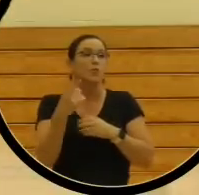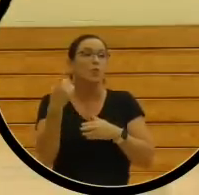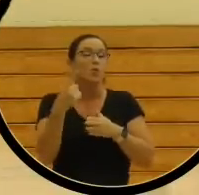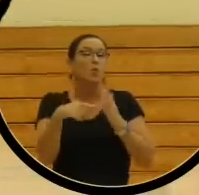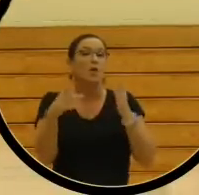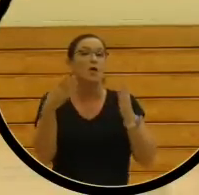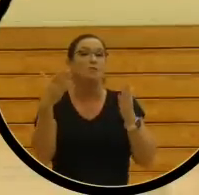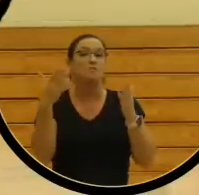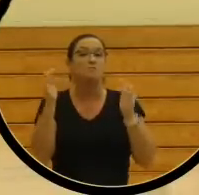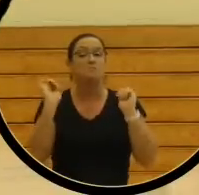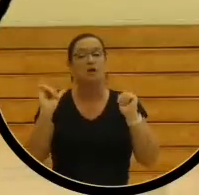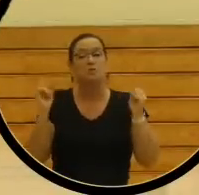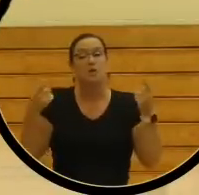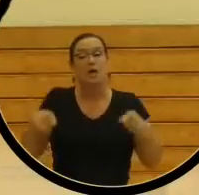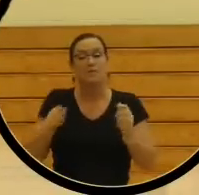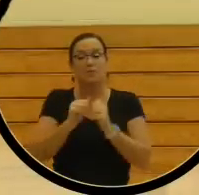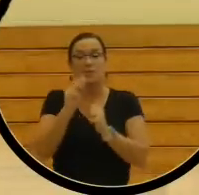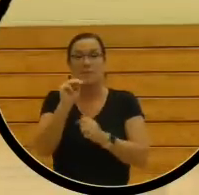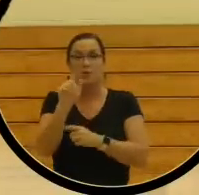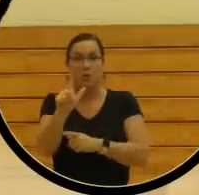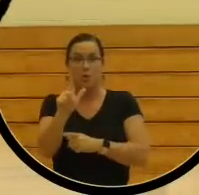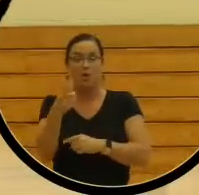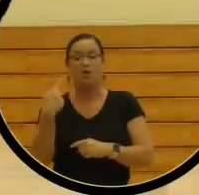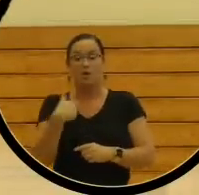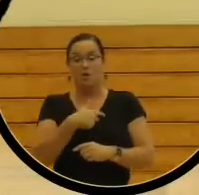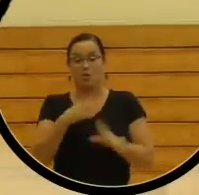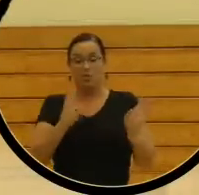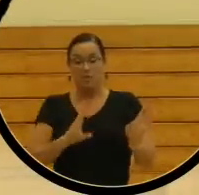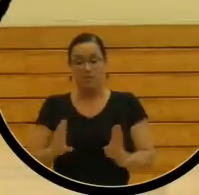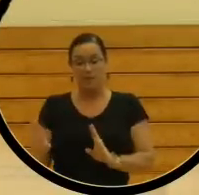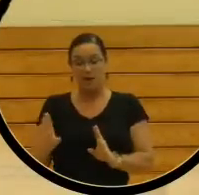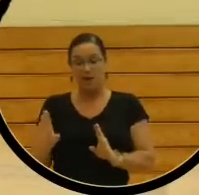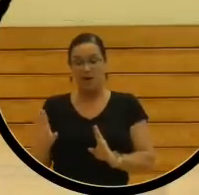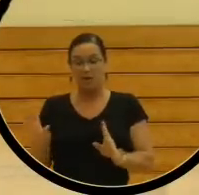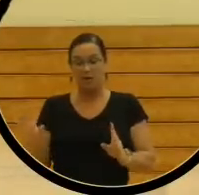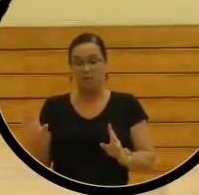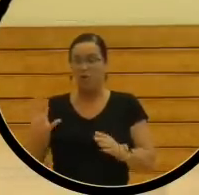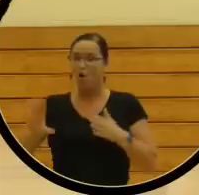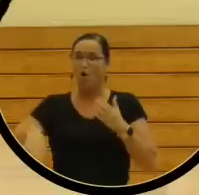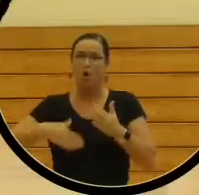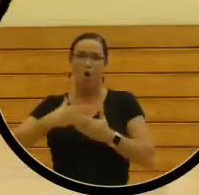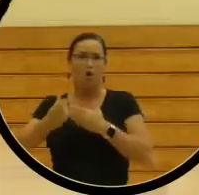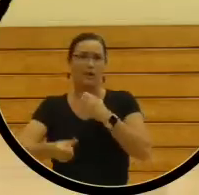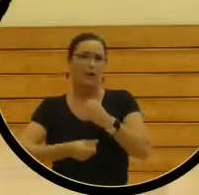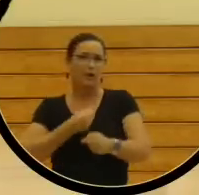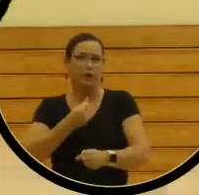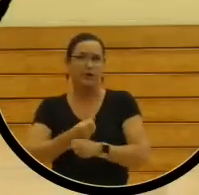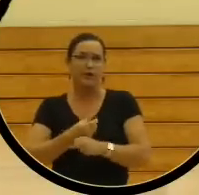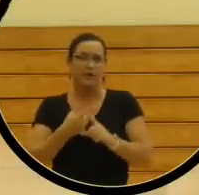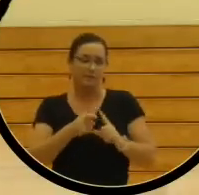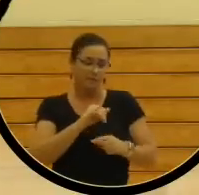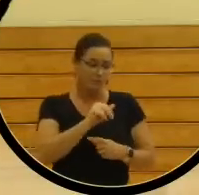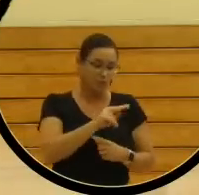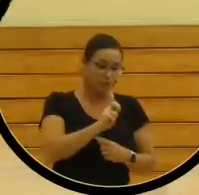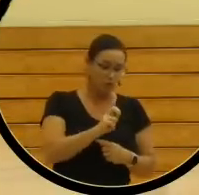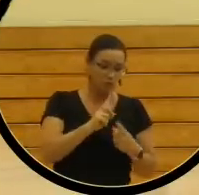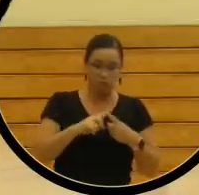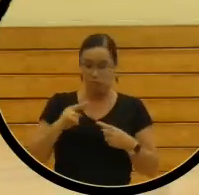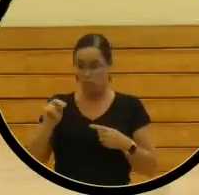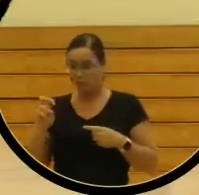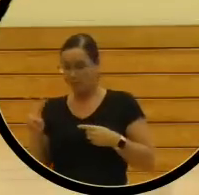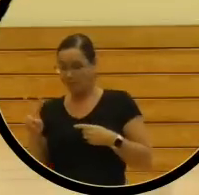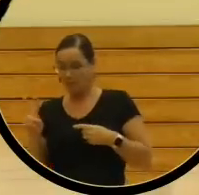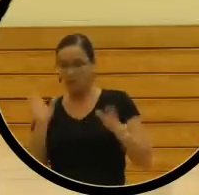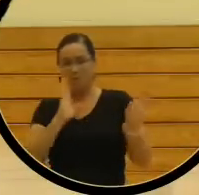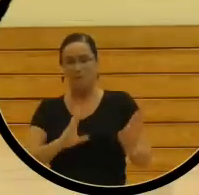Loa. We kind of prepare all year long. Definitely from June to November, we're preparing